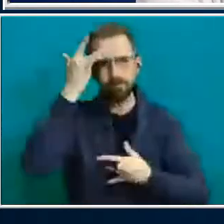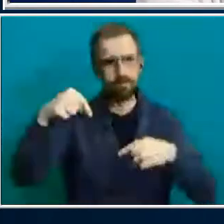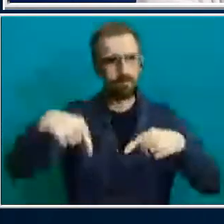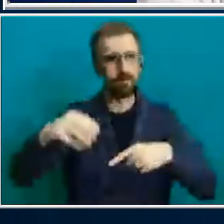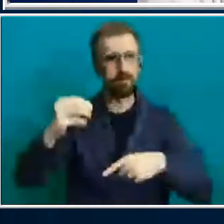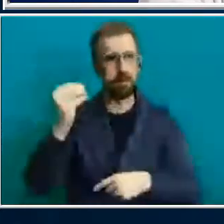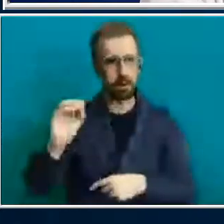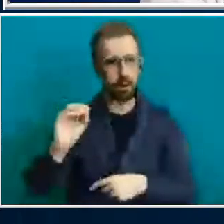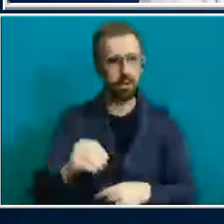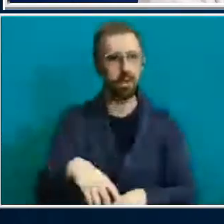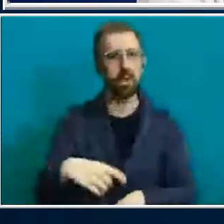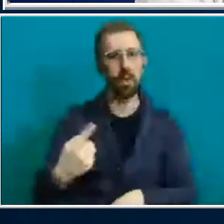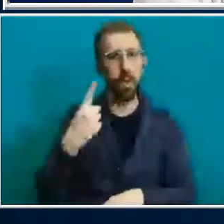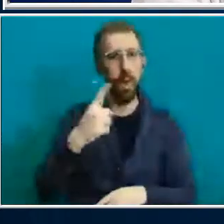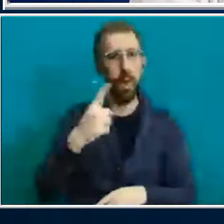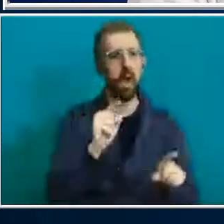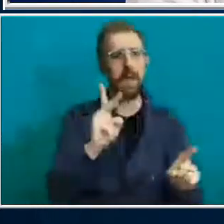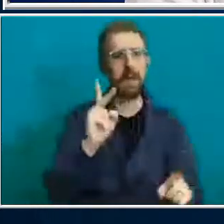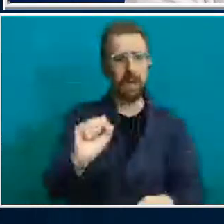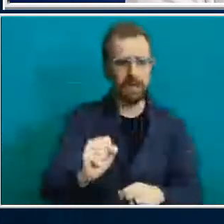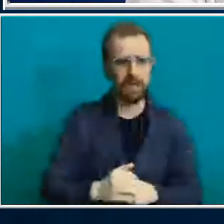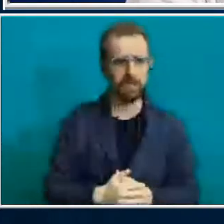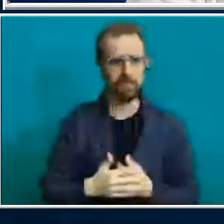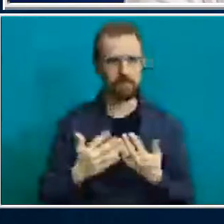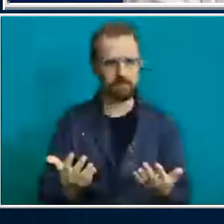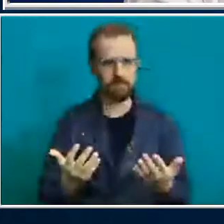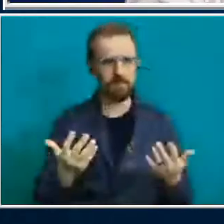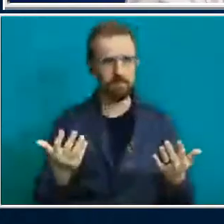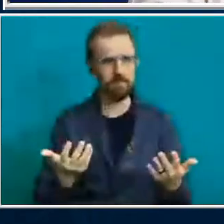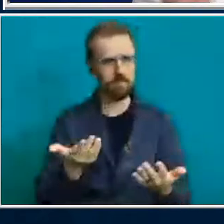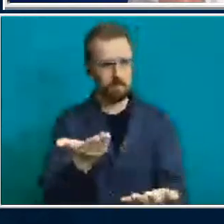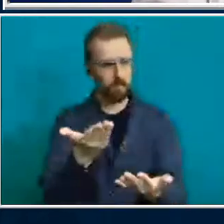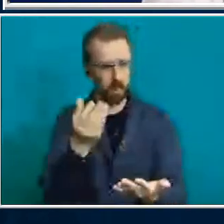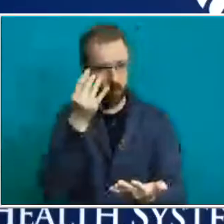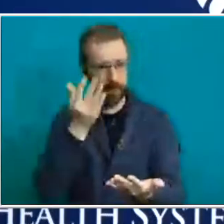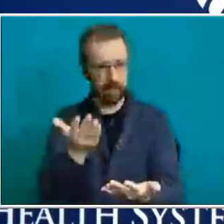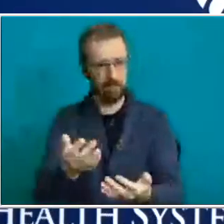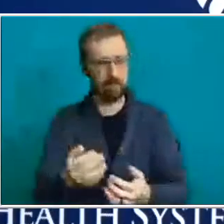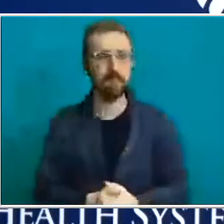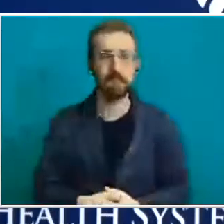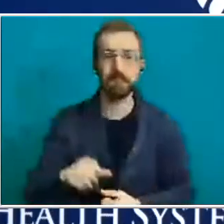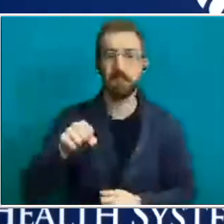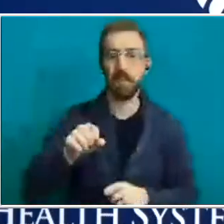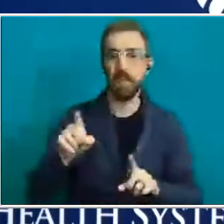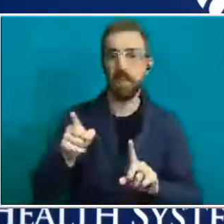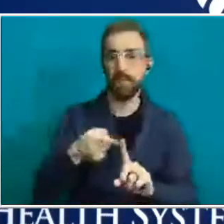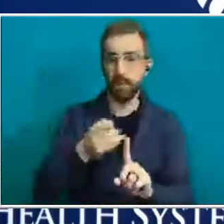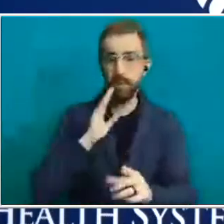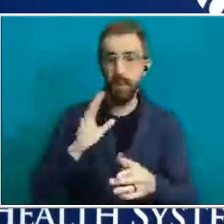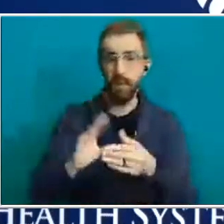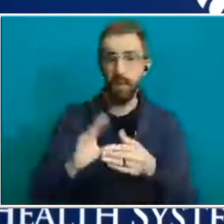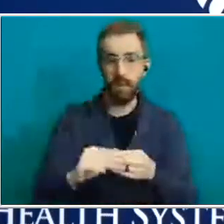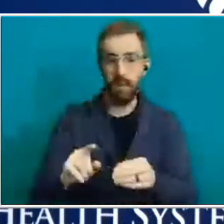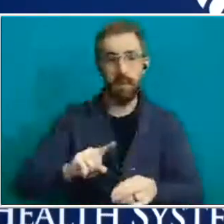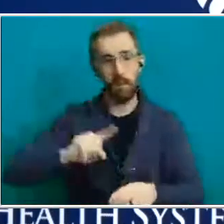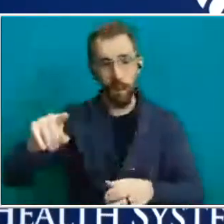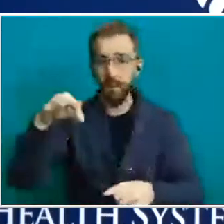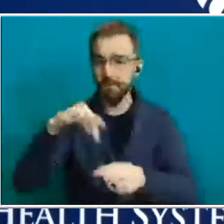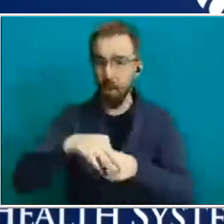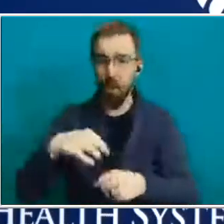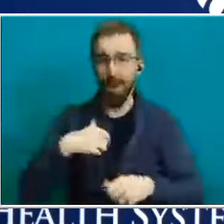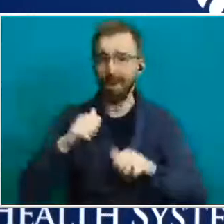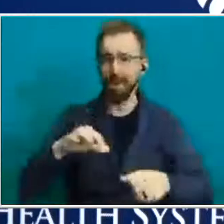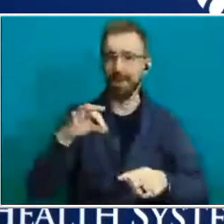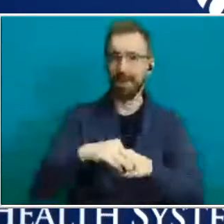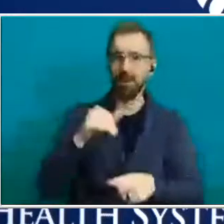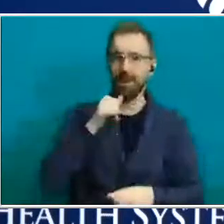in Kansas. So what say you, Doc Hawk? Yeah, well, first of all, I'll say get out and vote. I was able to vote yesterday. In Kansas, you